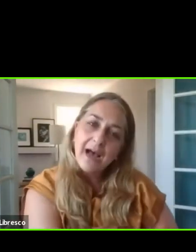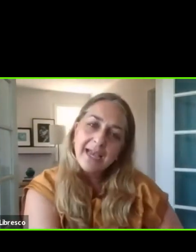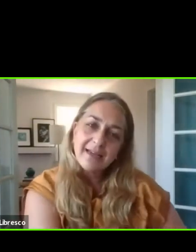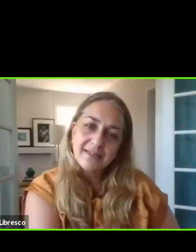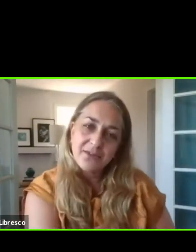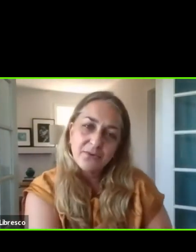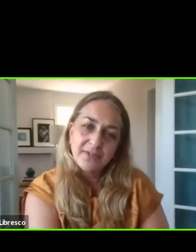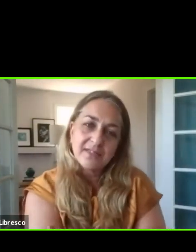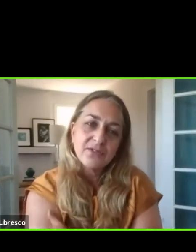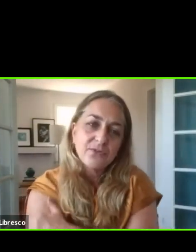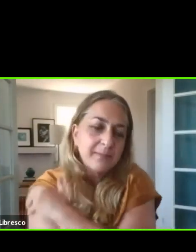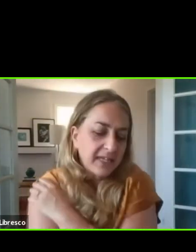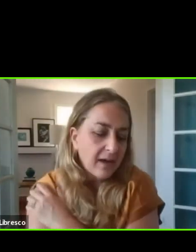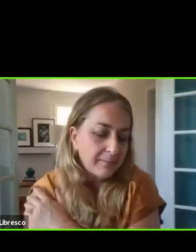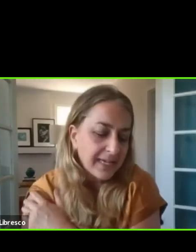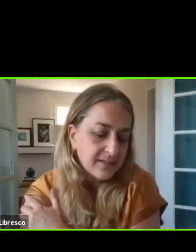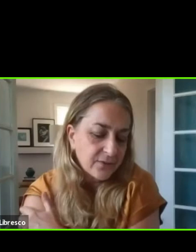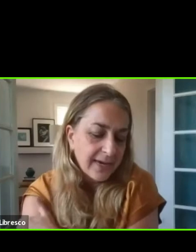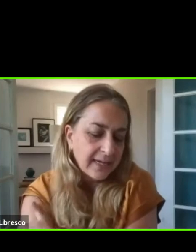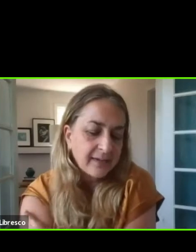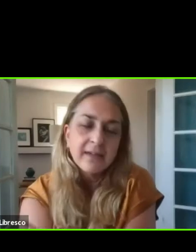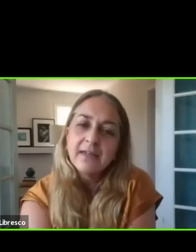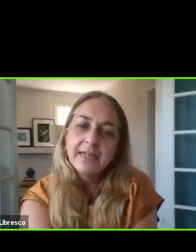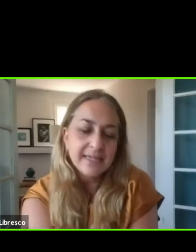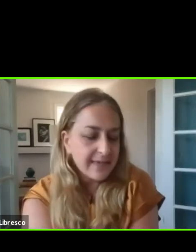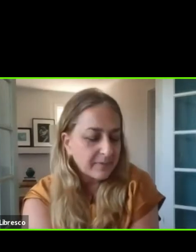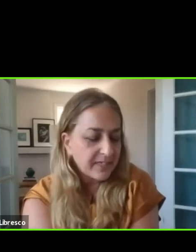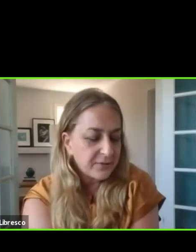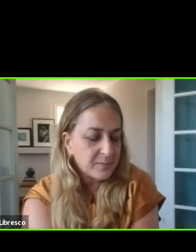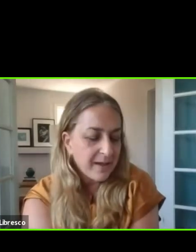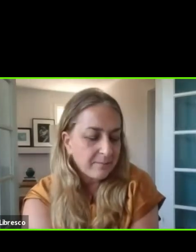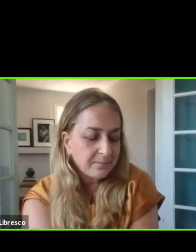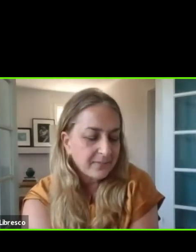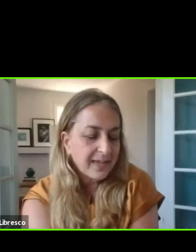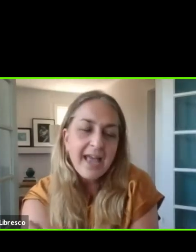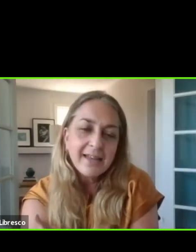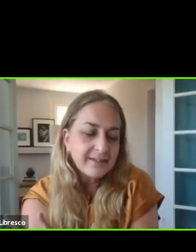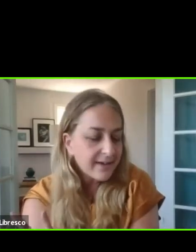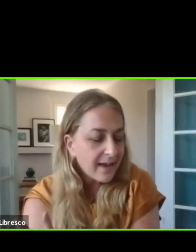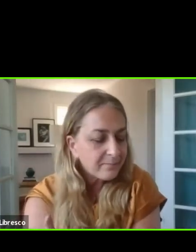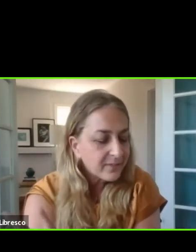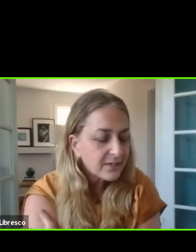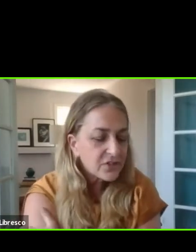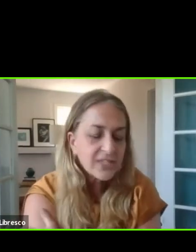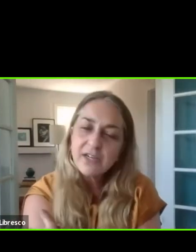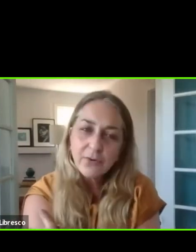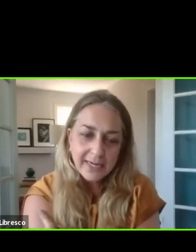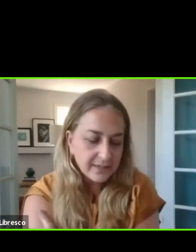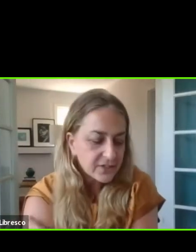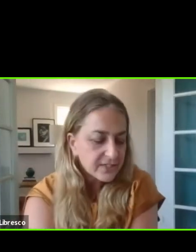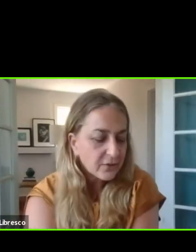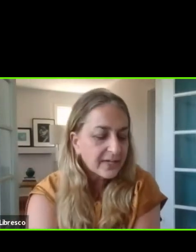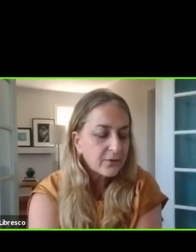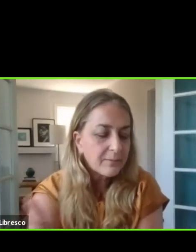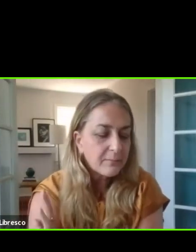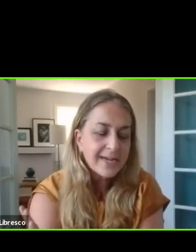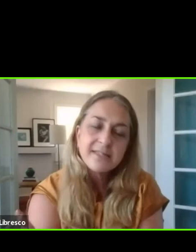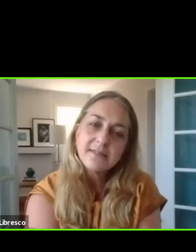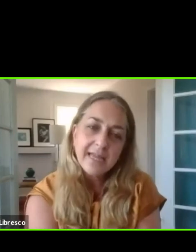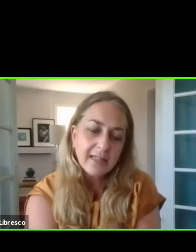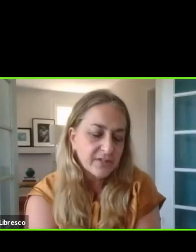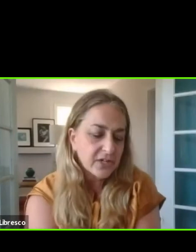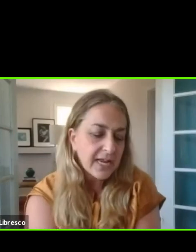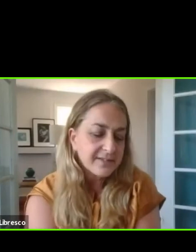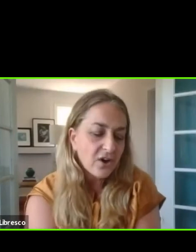to guide us through this extremely complex terrain is Emily Nussbaum. And she's a critic. She's a critic who